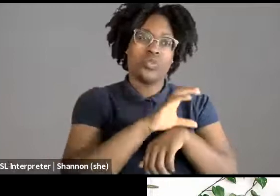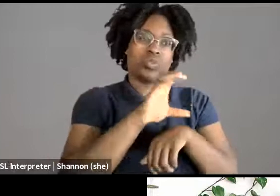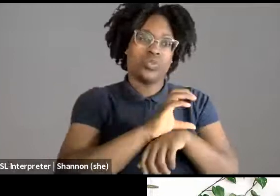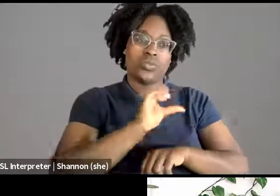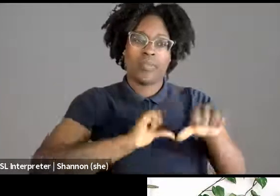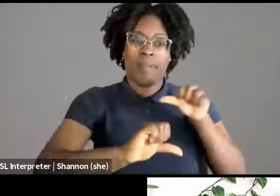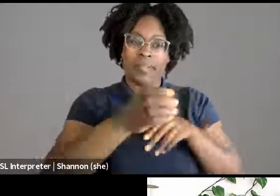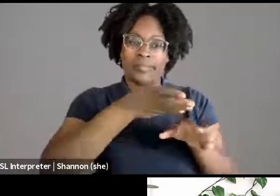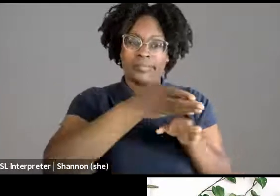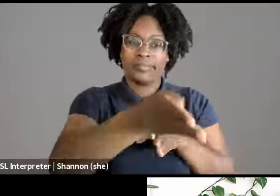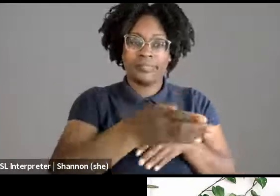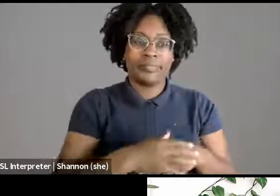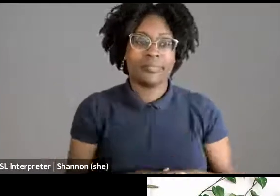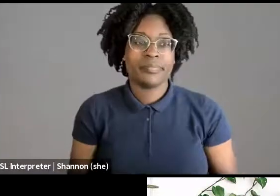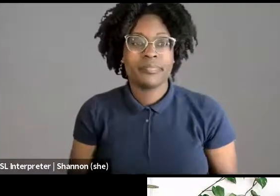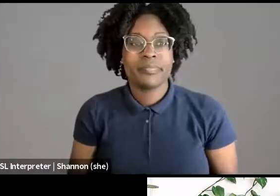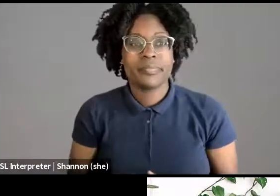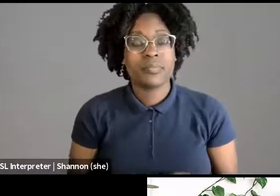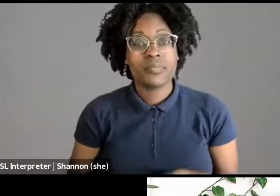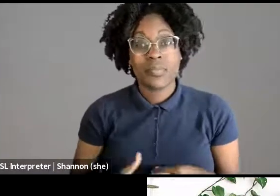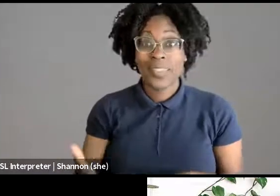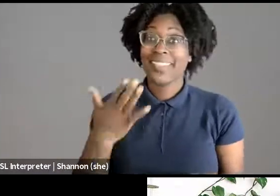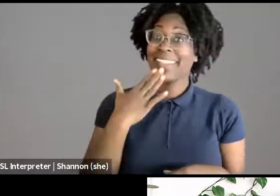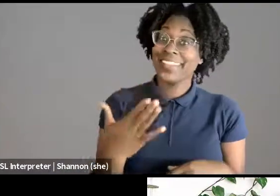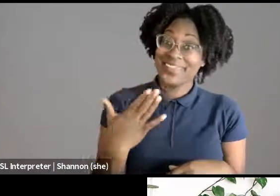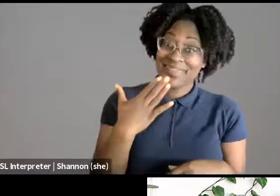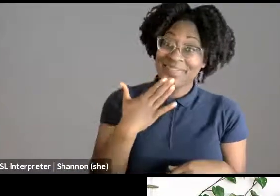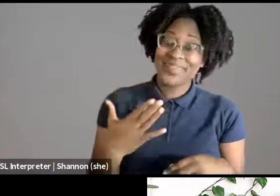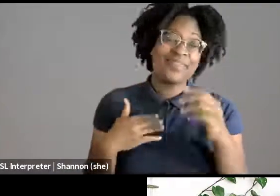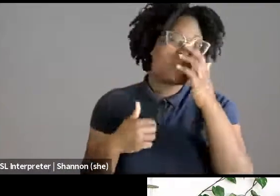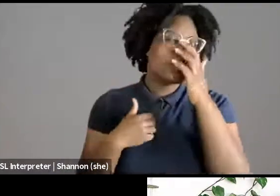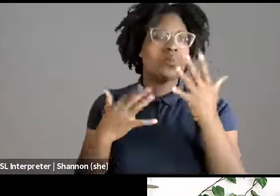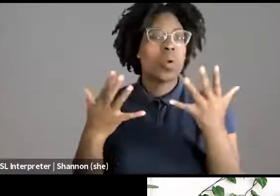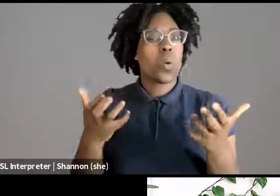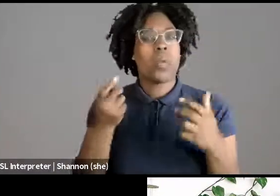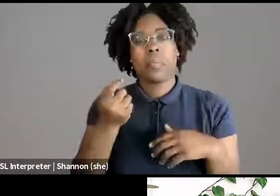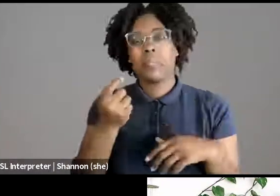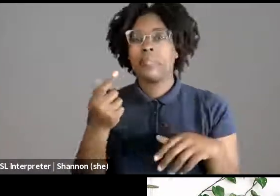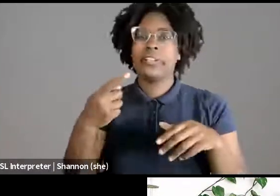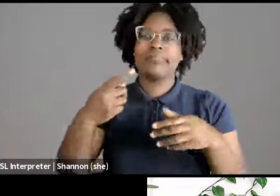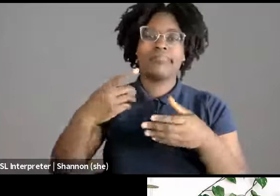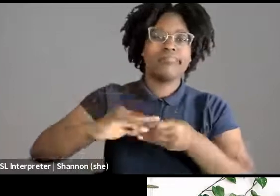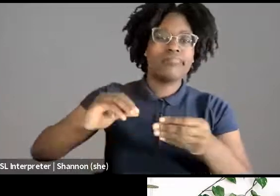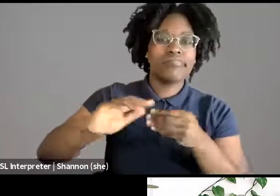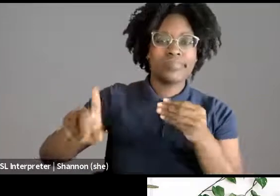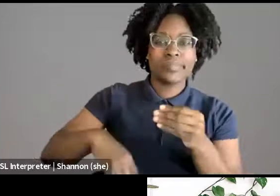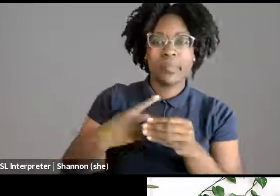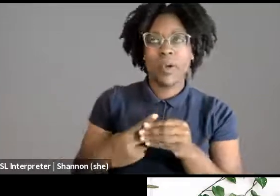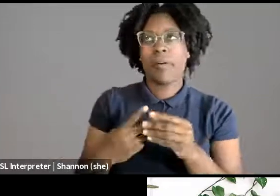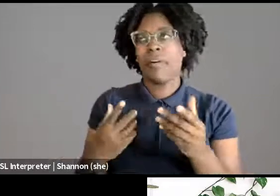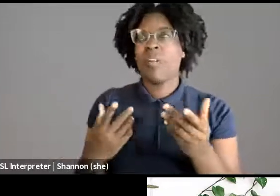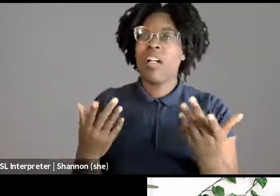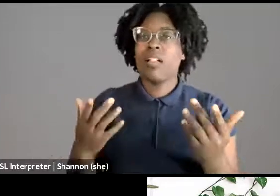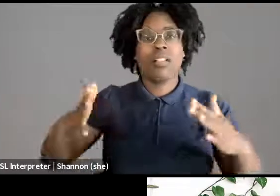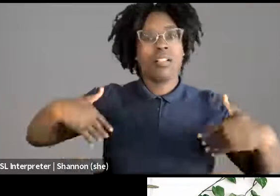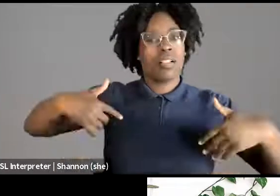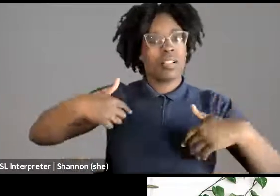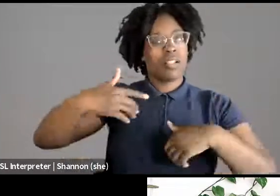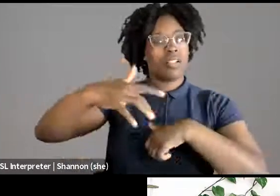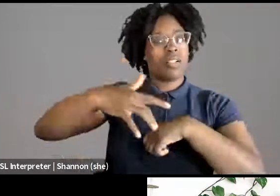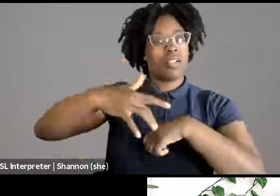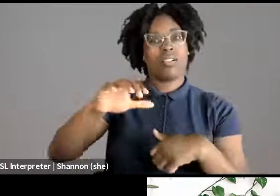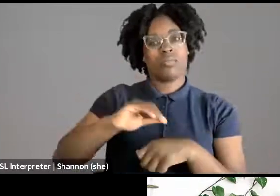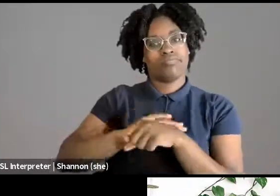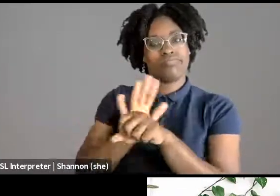I want to talk a little bit about, we haven't really talked about COVID and the impact of COVID on